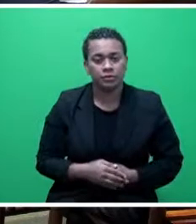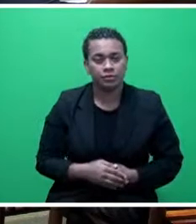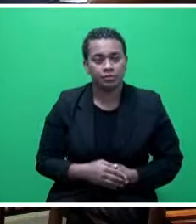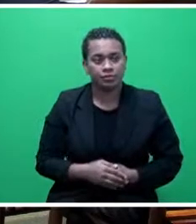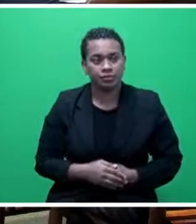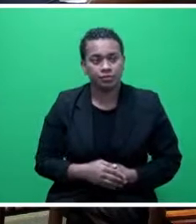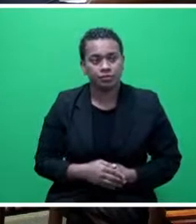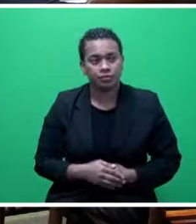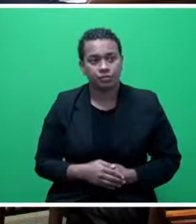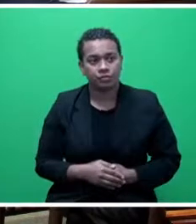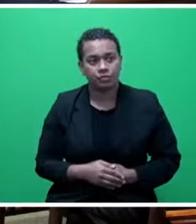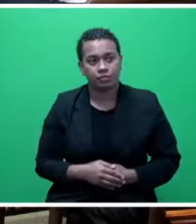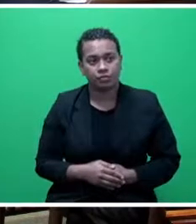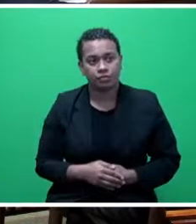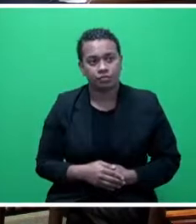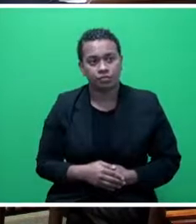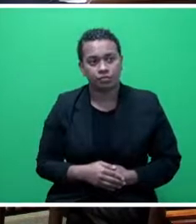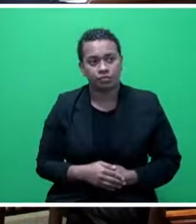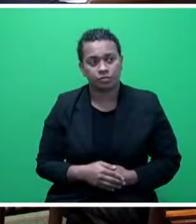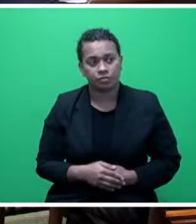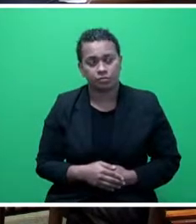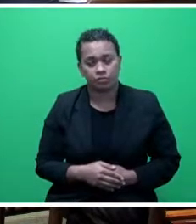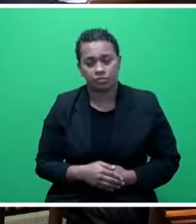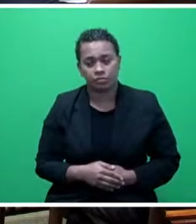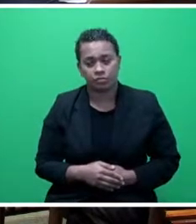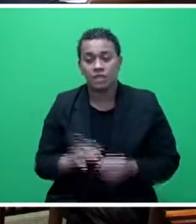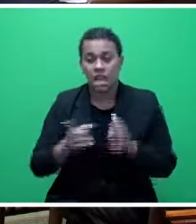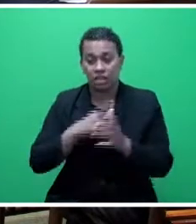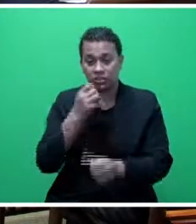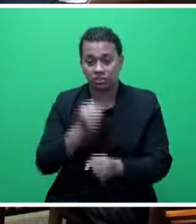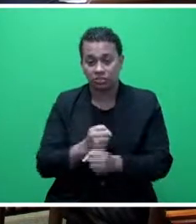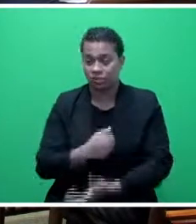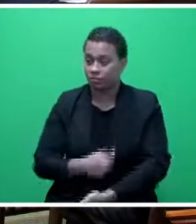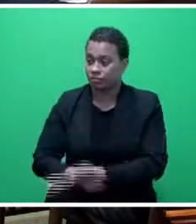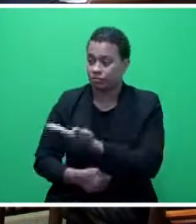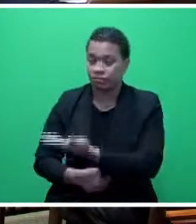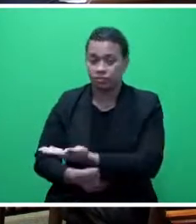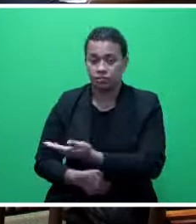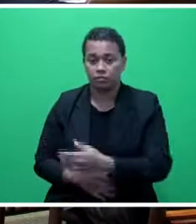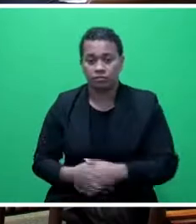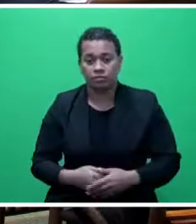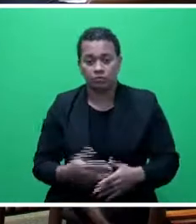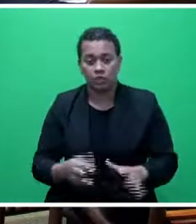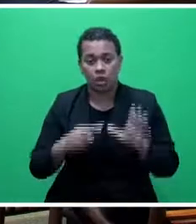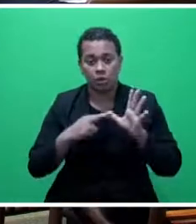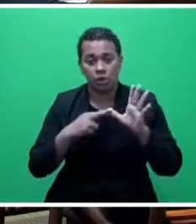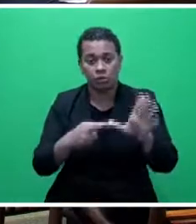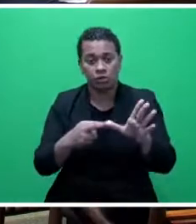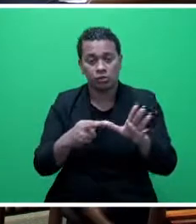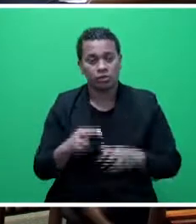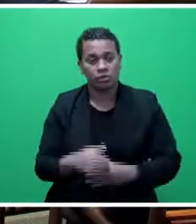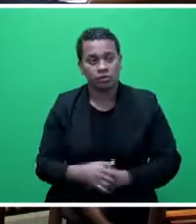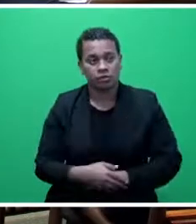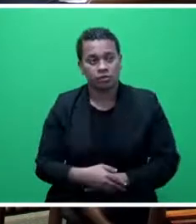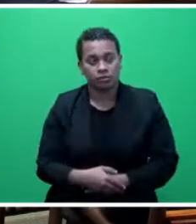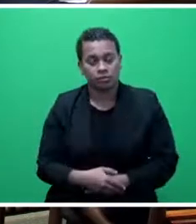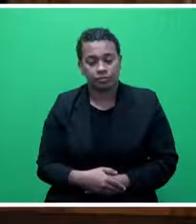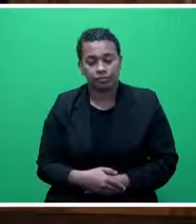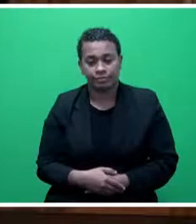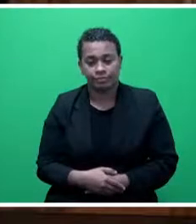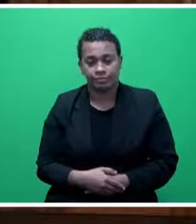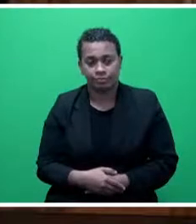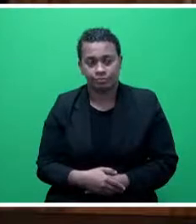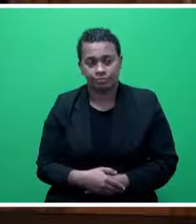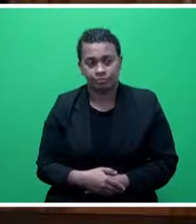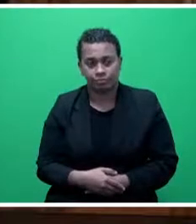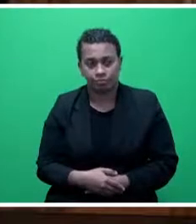Honourable Attorney General, you have your right to reply. Thank you, sir. I wish to, just for